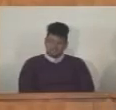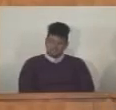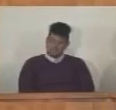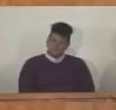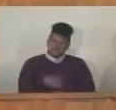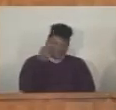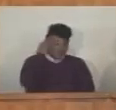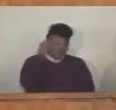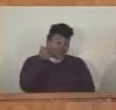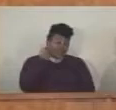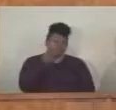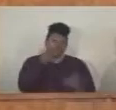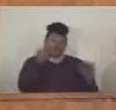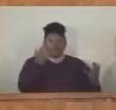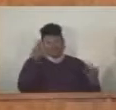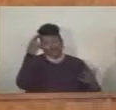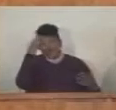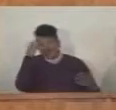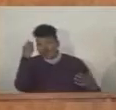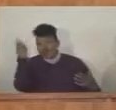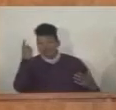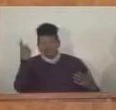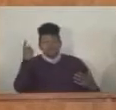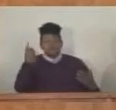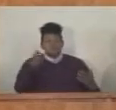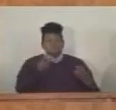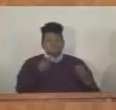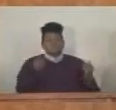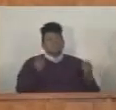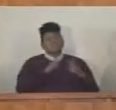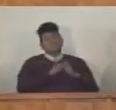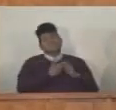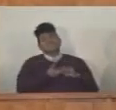know if he was waiting on an uncle or something to solve the problem.